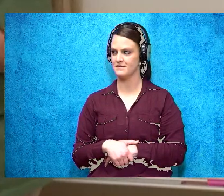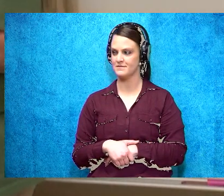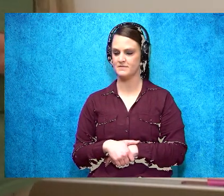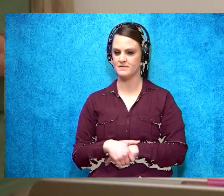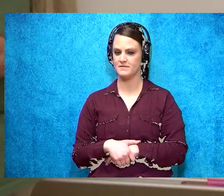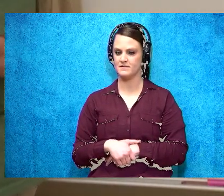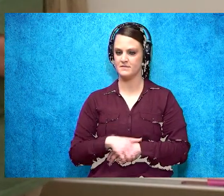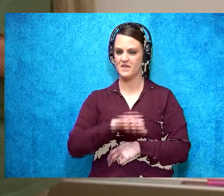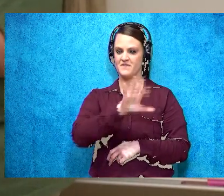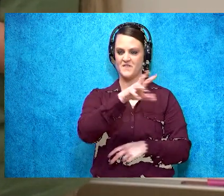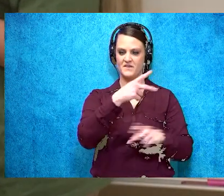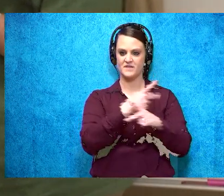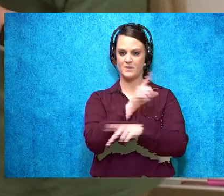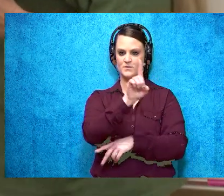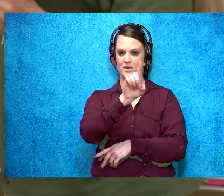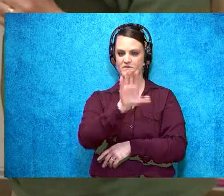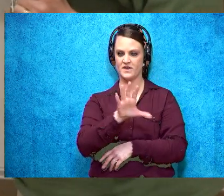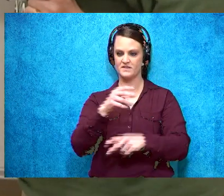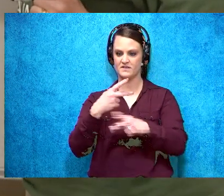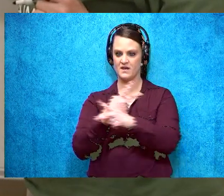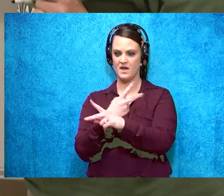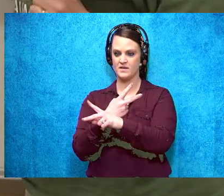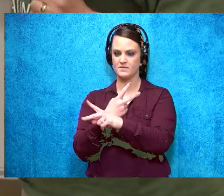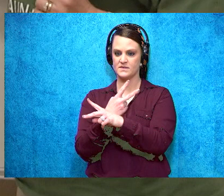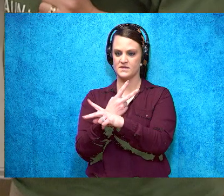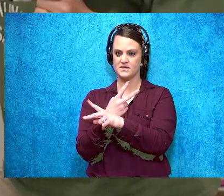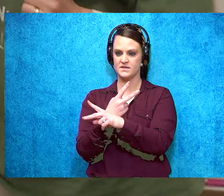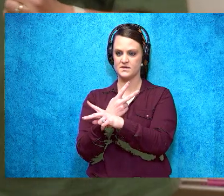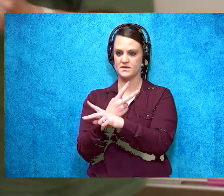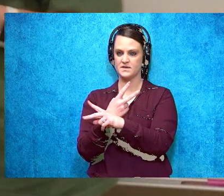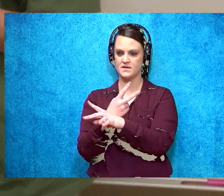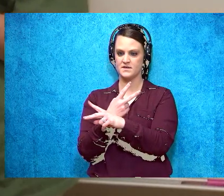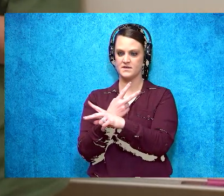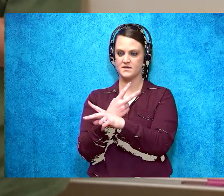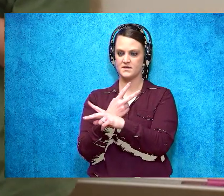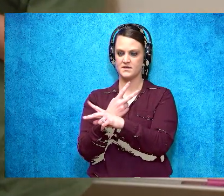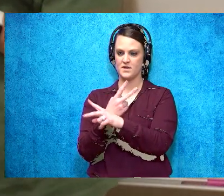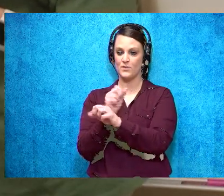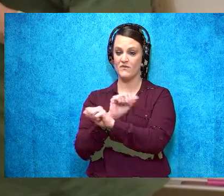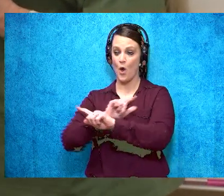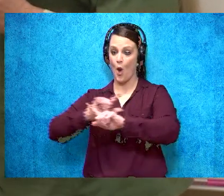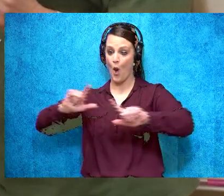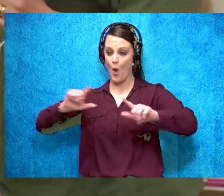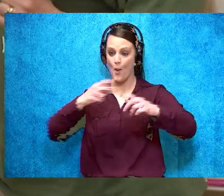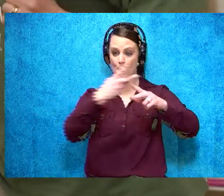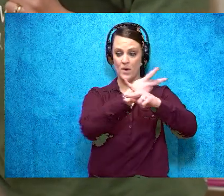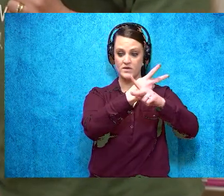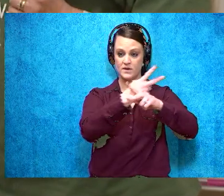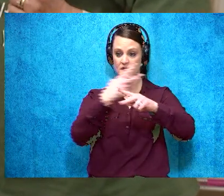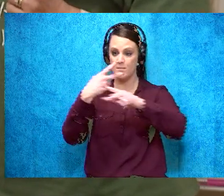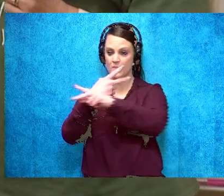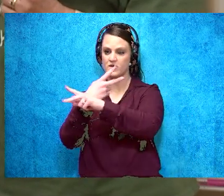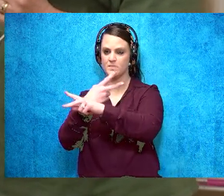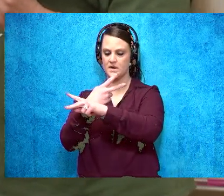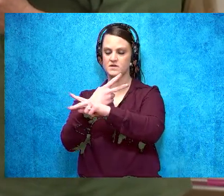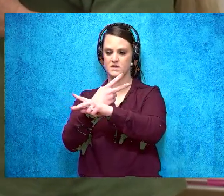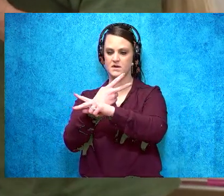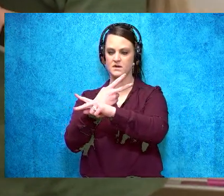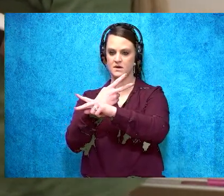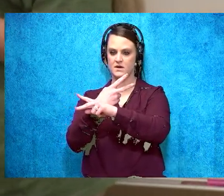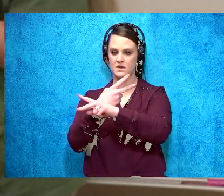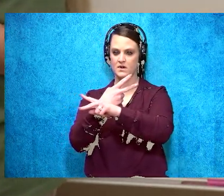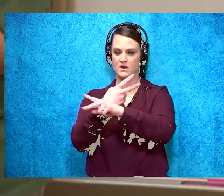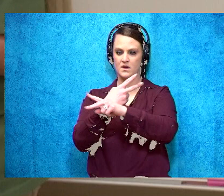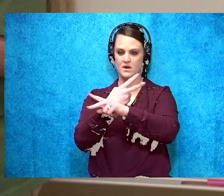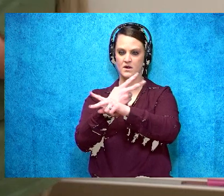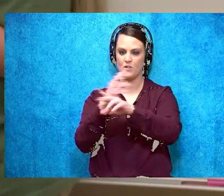5 times 1/5 times 35. We have all multiplication. What do we see next? We have